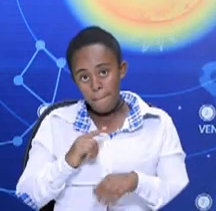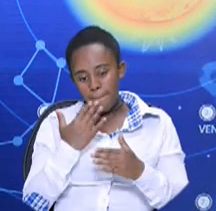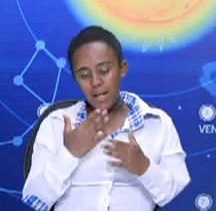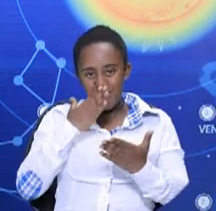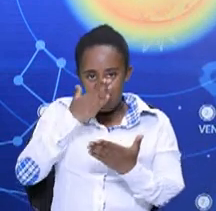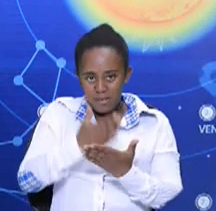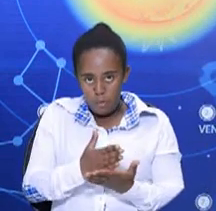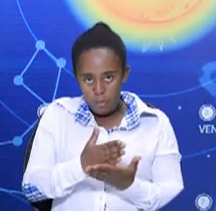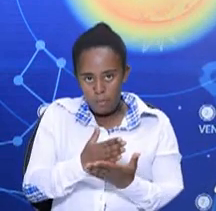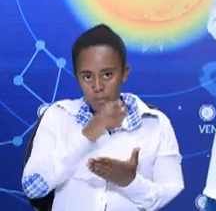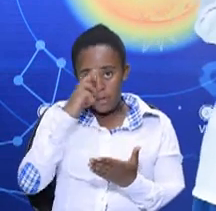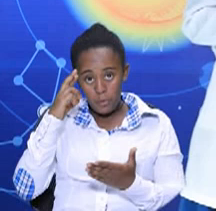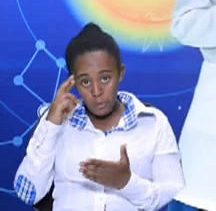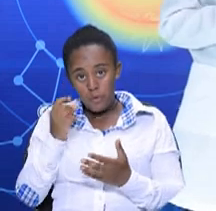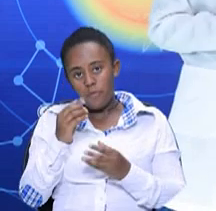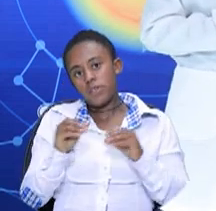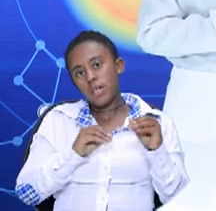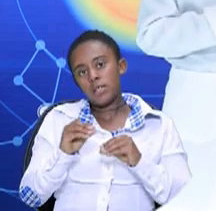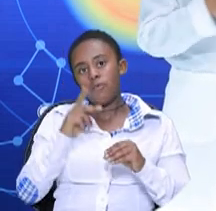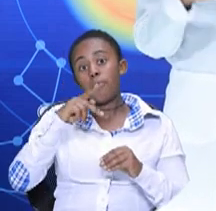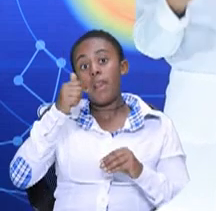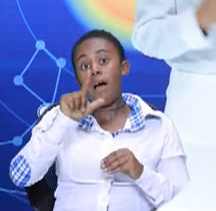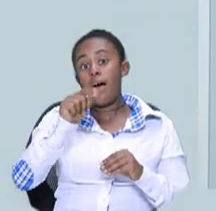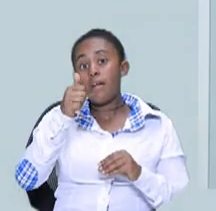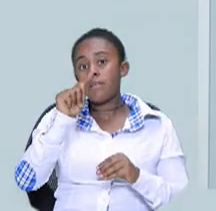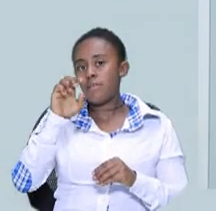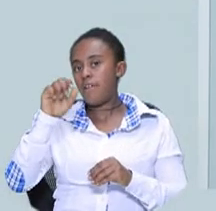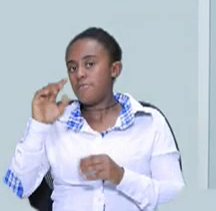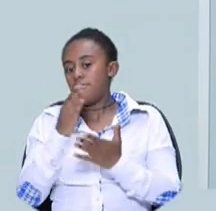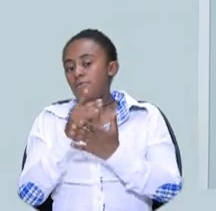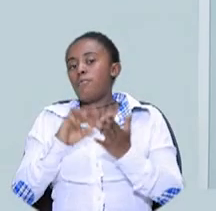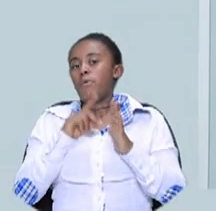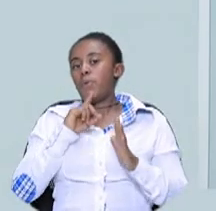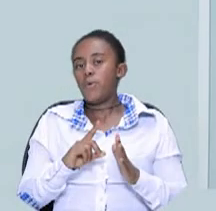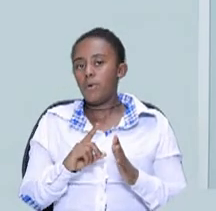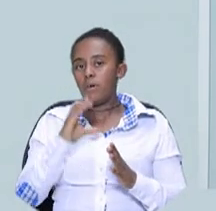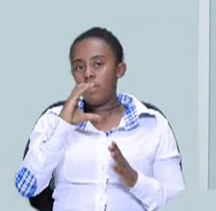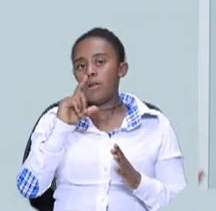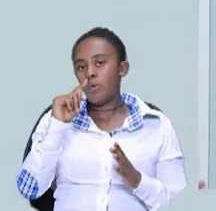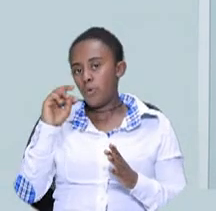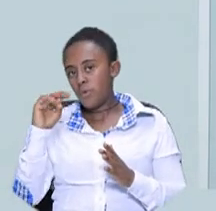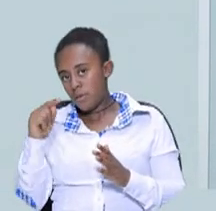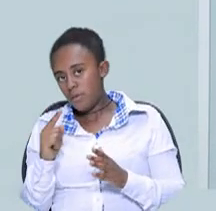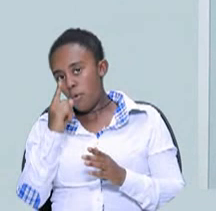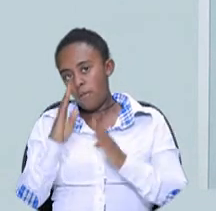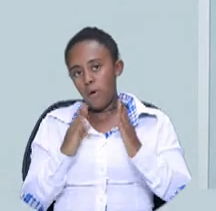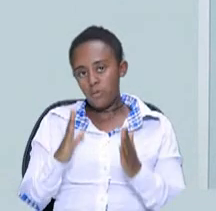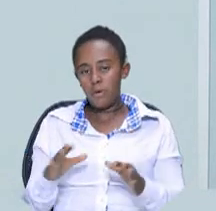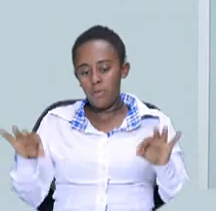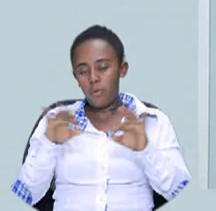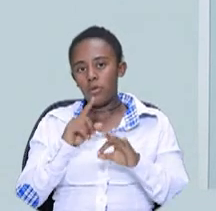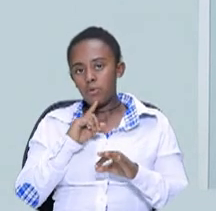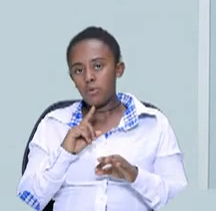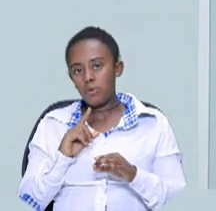stop after a while because of the action of platelets. We call this process clotting, and one of biological importance